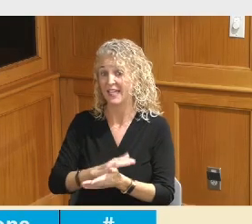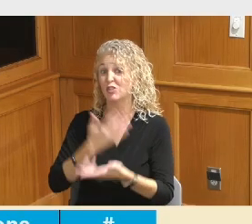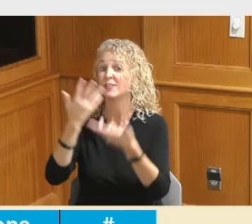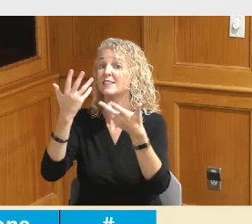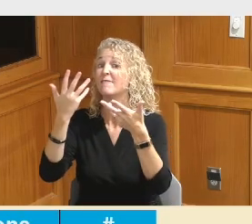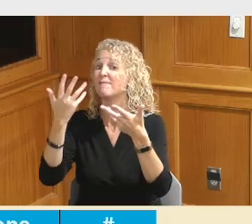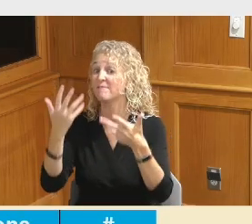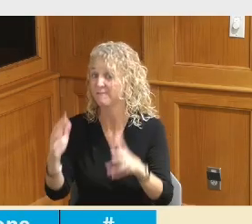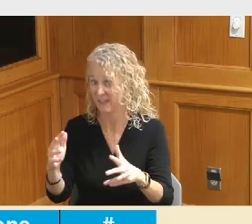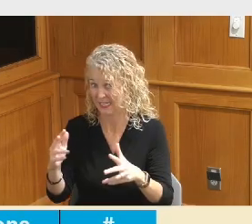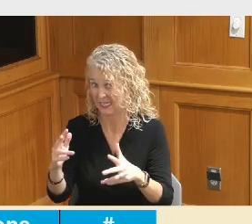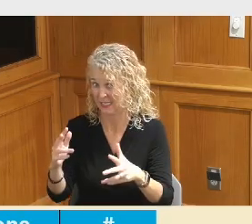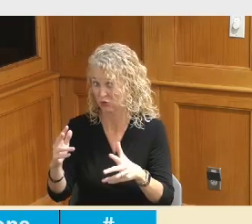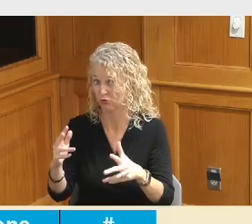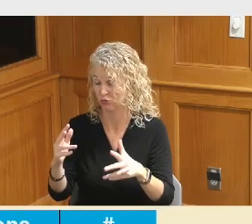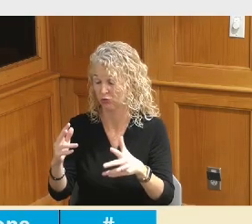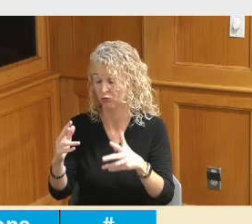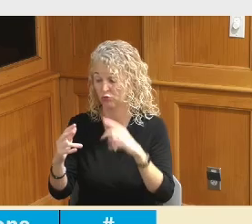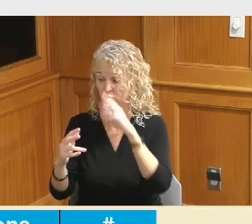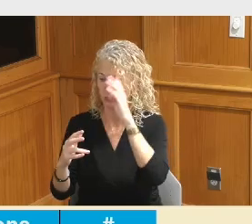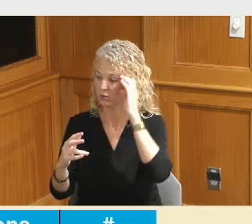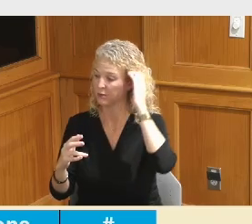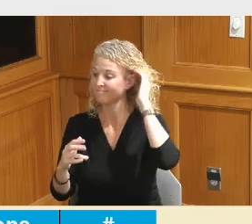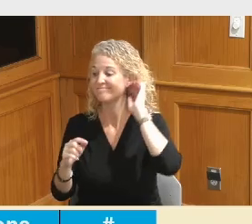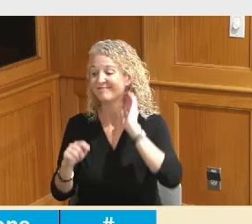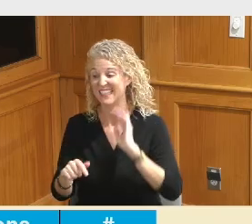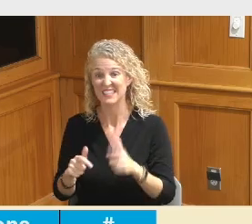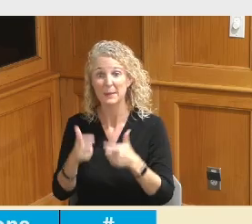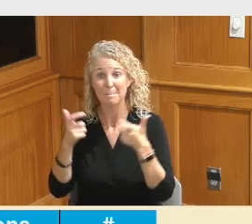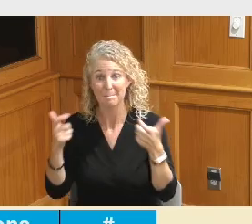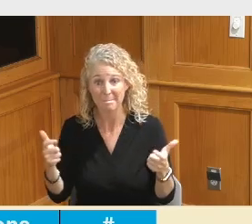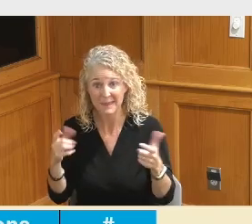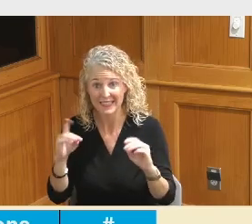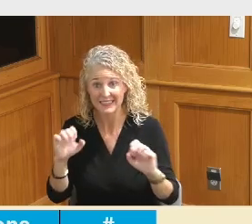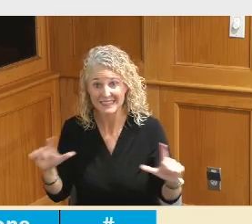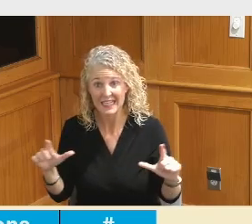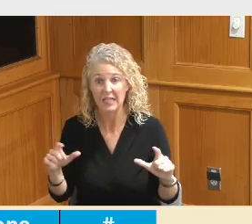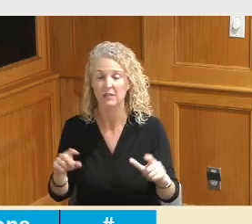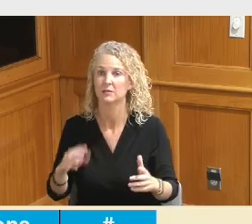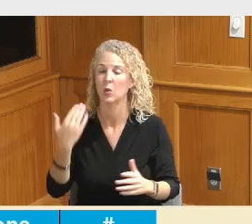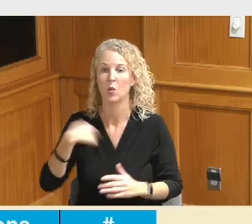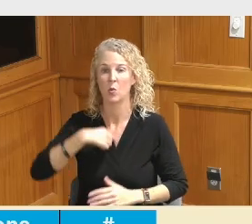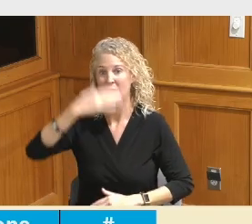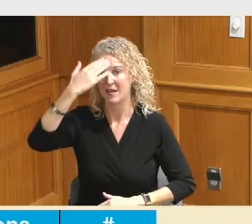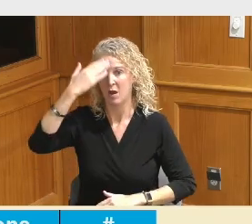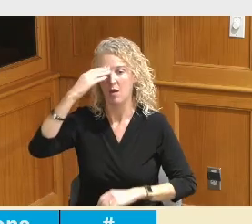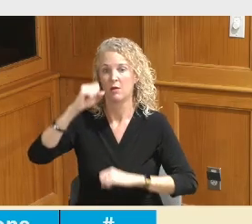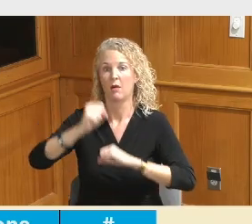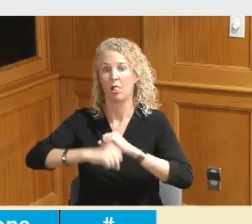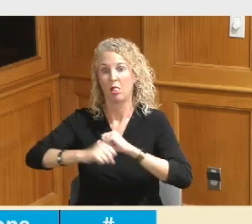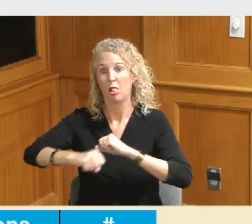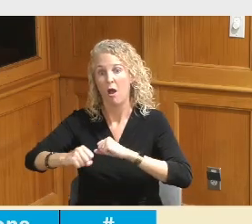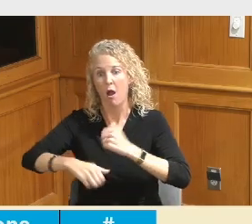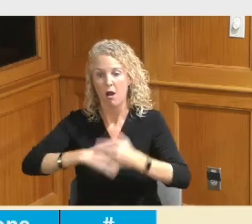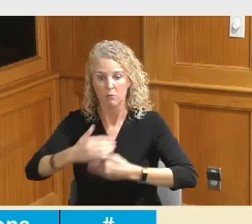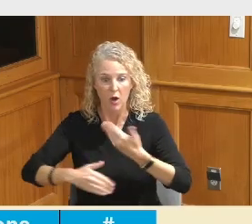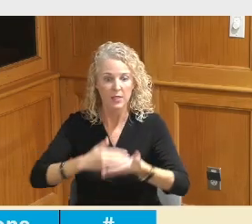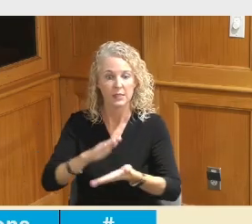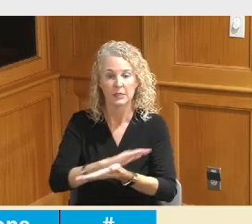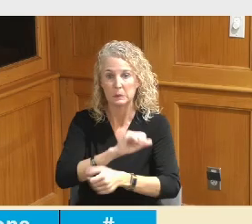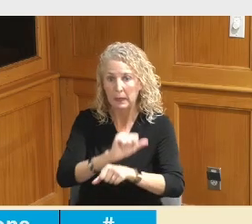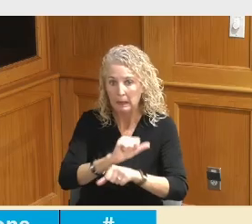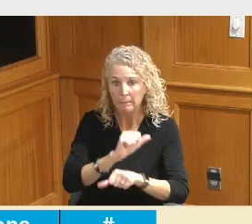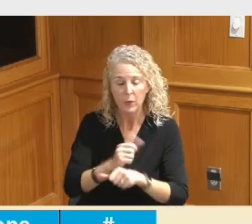as of 2 weeks ago. That's it. This is a big step. As I mentioned, there's a lot of documentation that's required. It takes time. Maybe they don't have